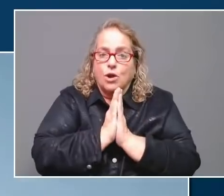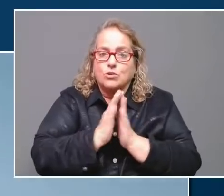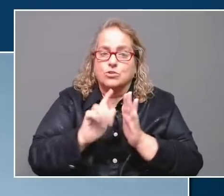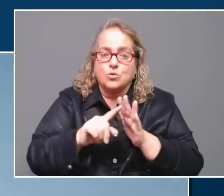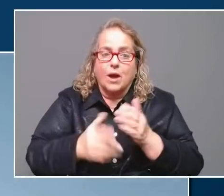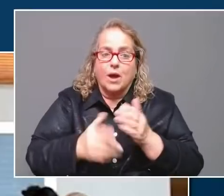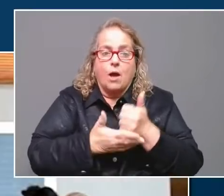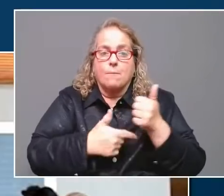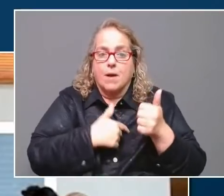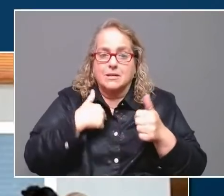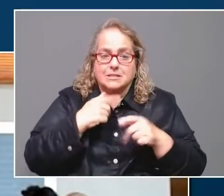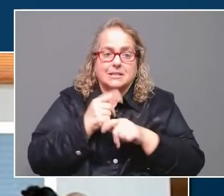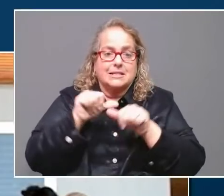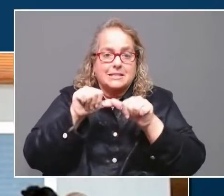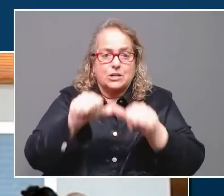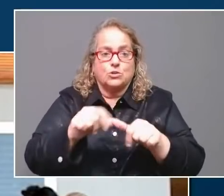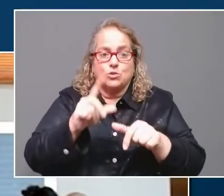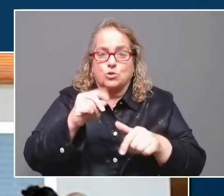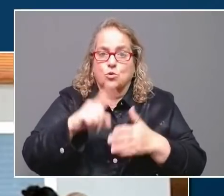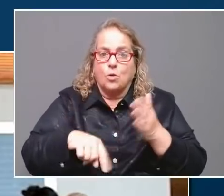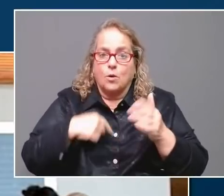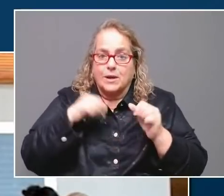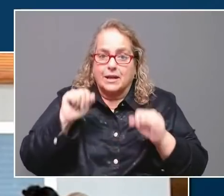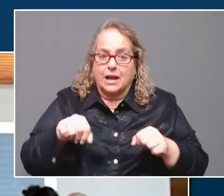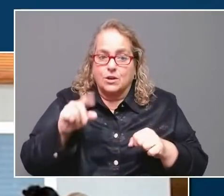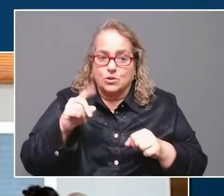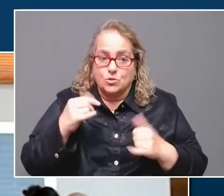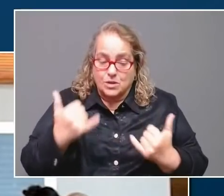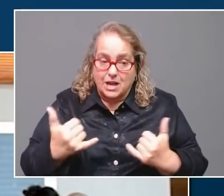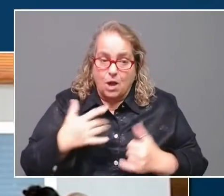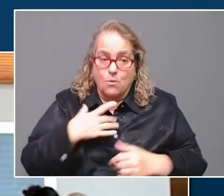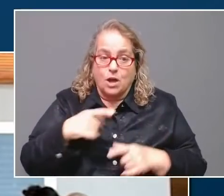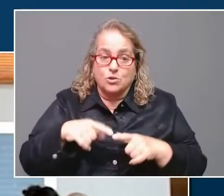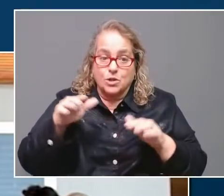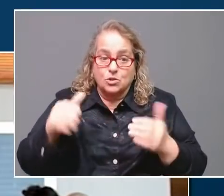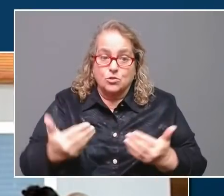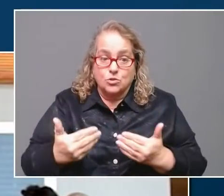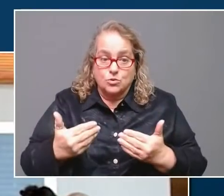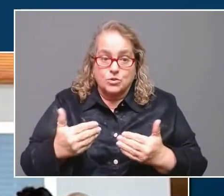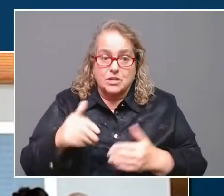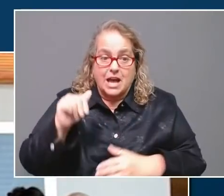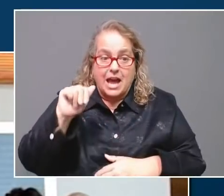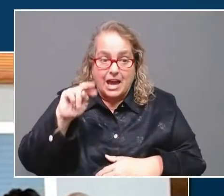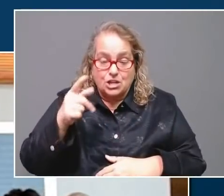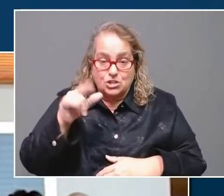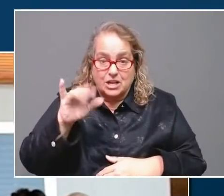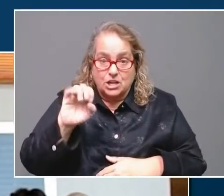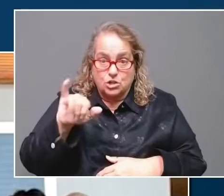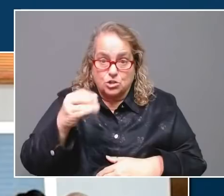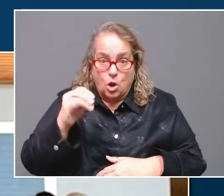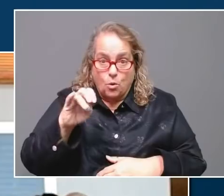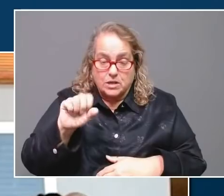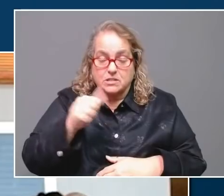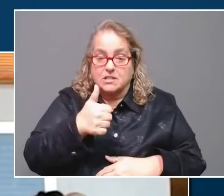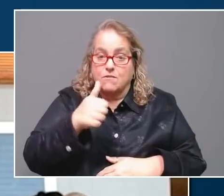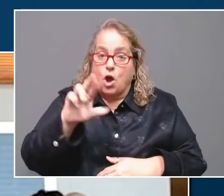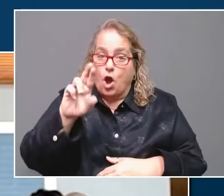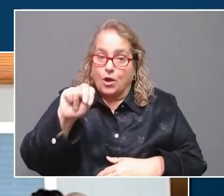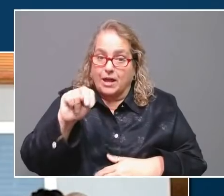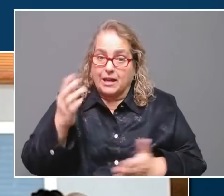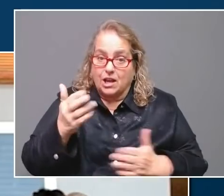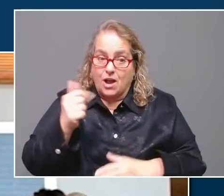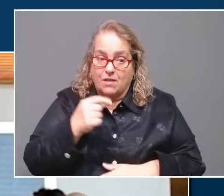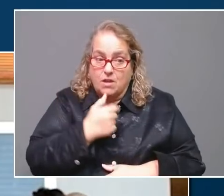we do. And now I would like to introduce Angie Jones, who is an RN here at the hospital